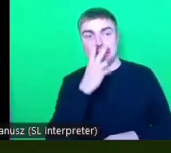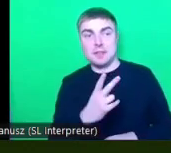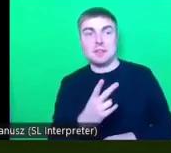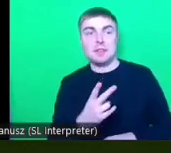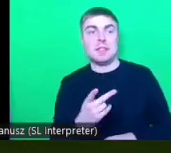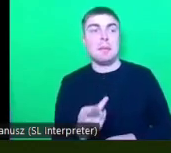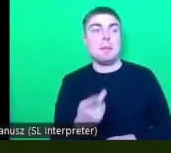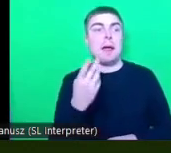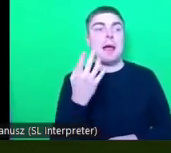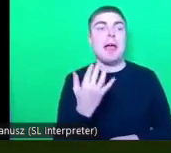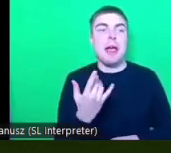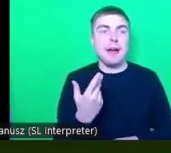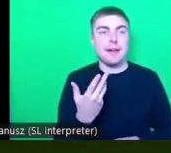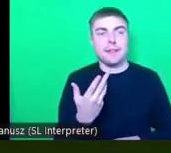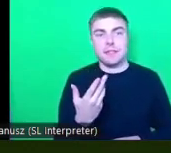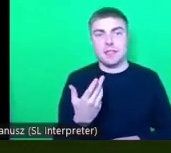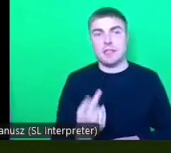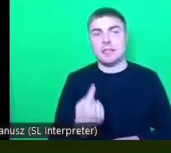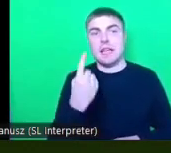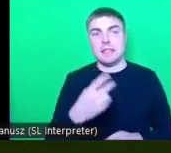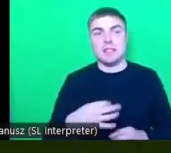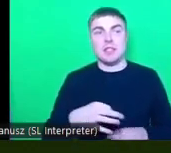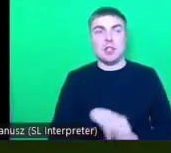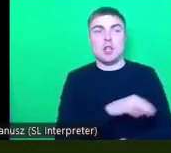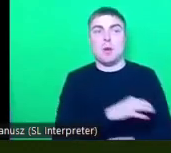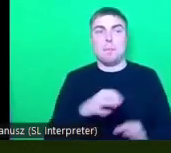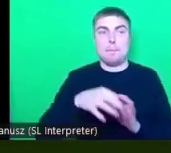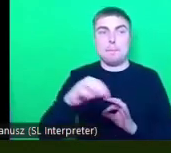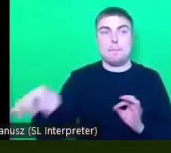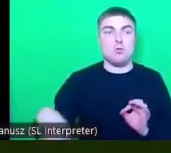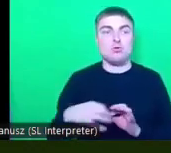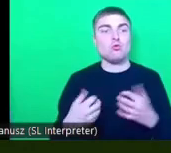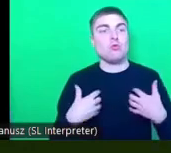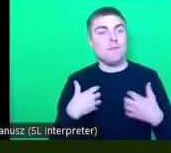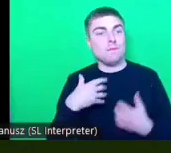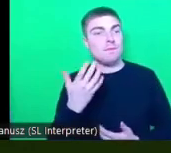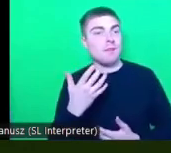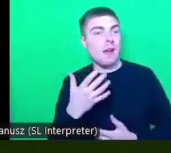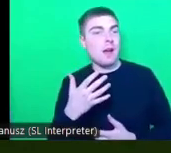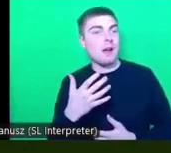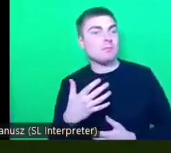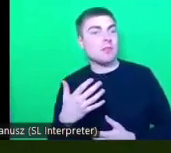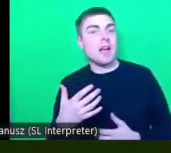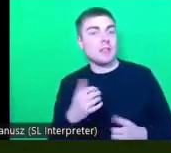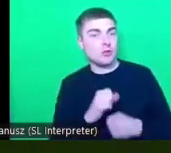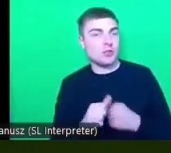have some indications that territories are decreasing in size, but we still sort of need some more data